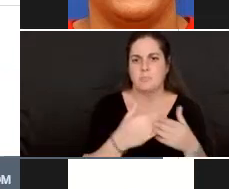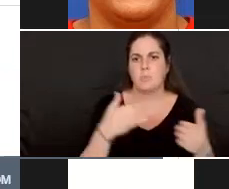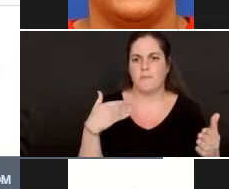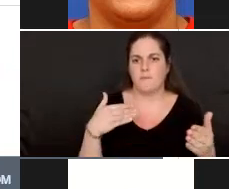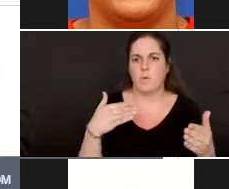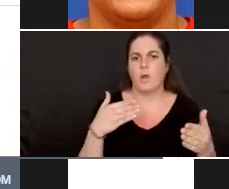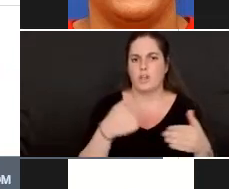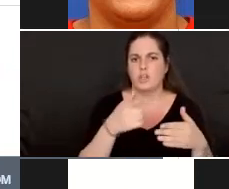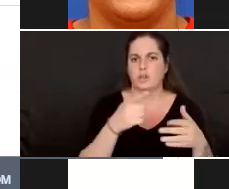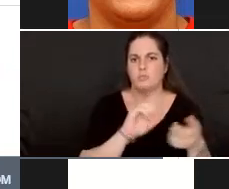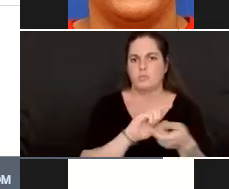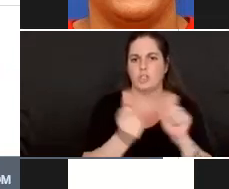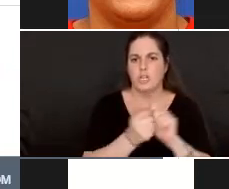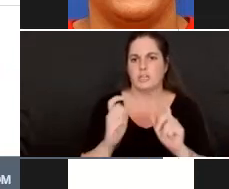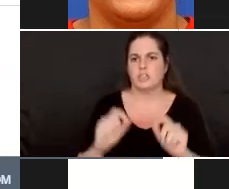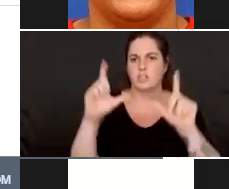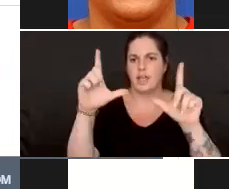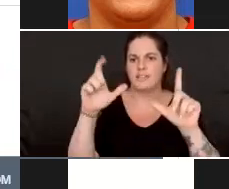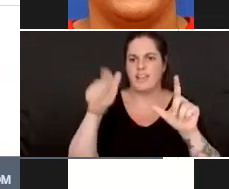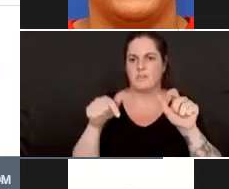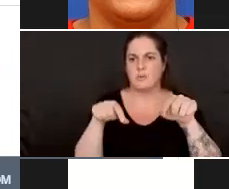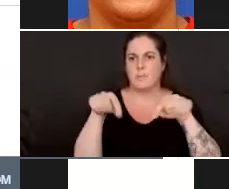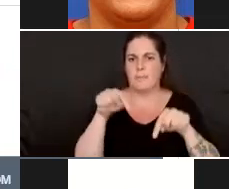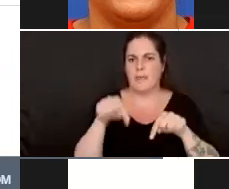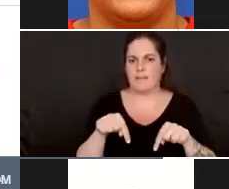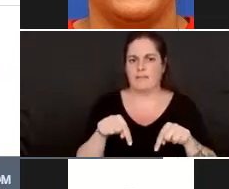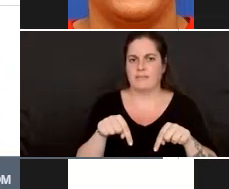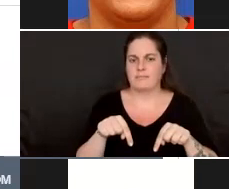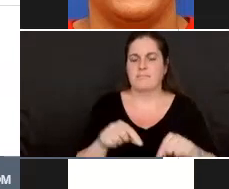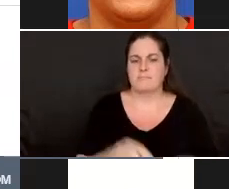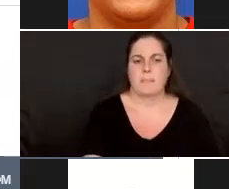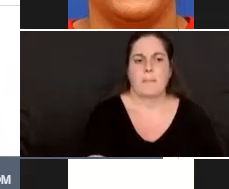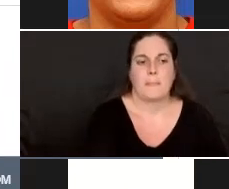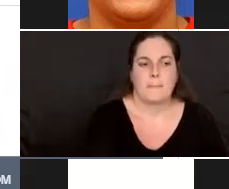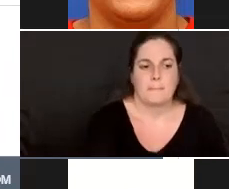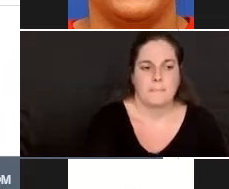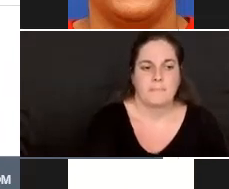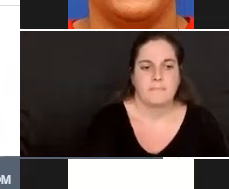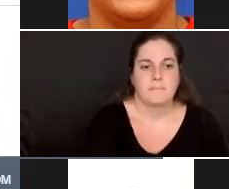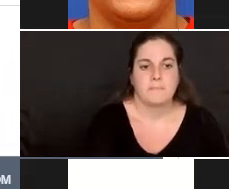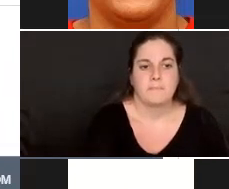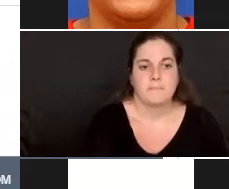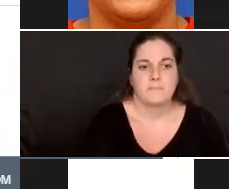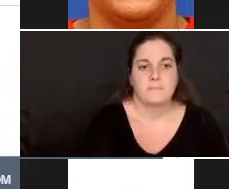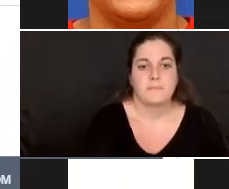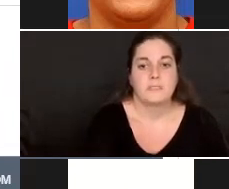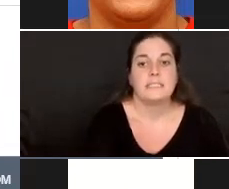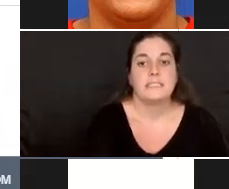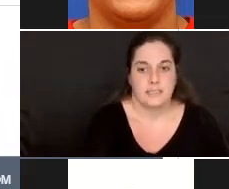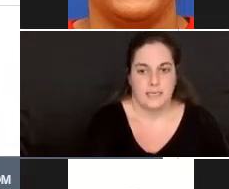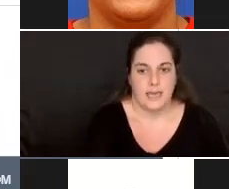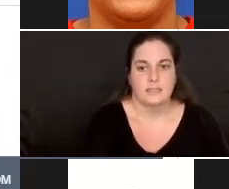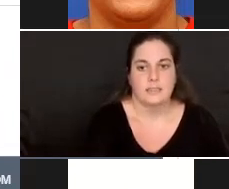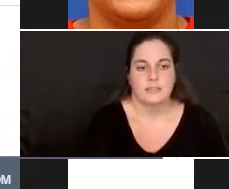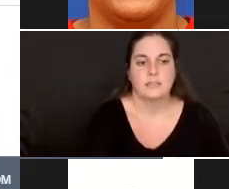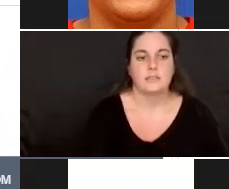more than happy to do that. Bear with me just for a second. All right, so I was here. I was on this slide and I was